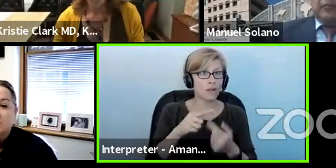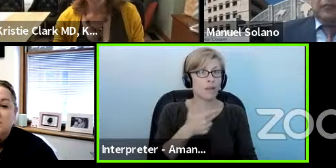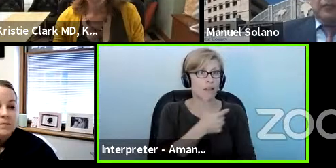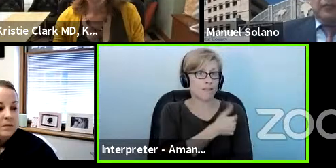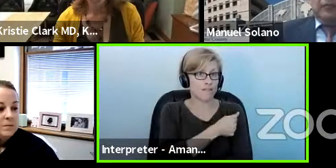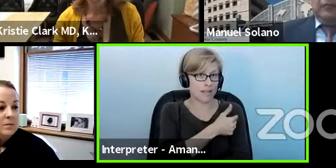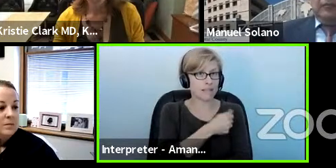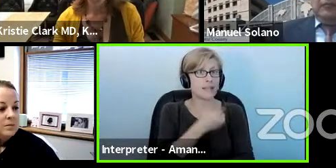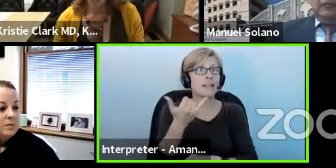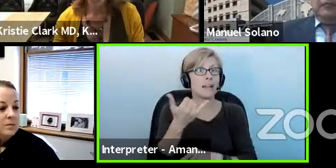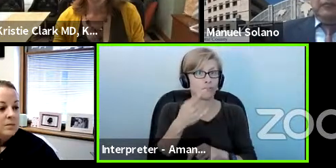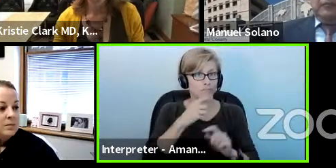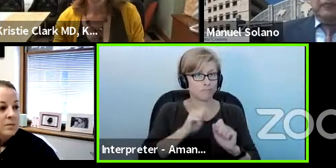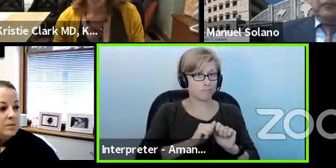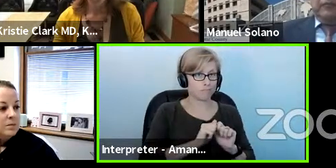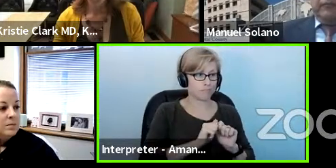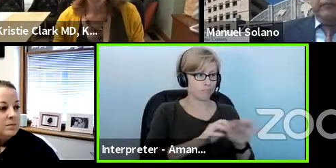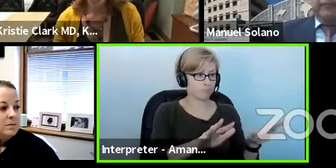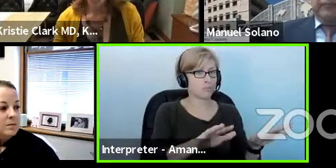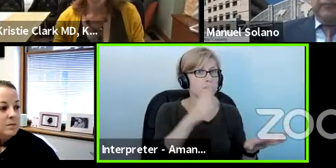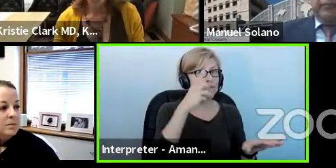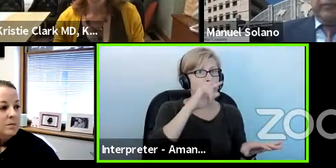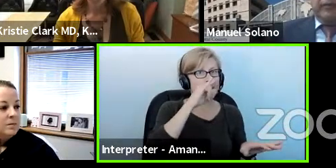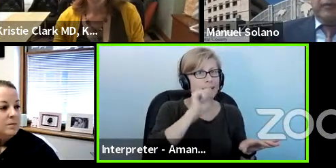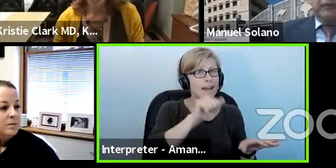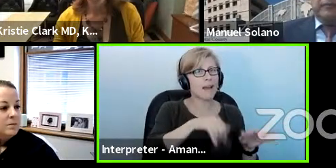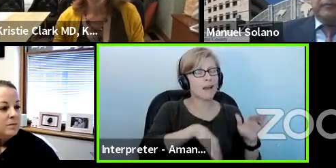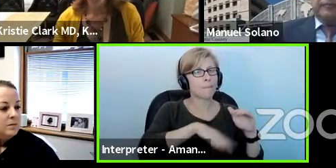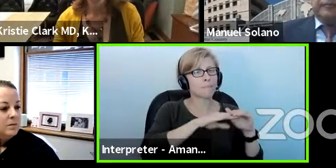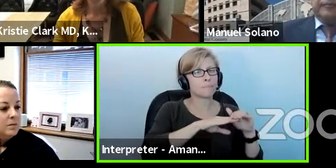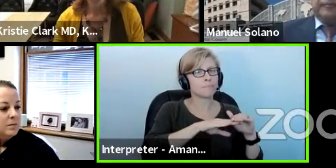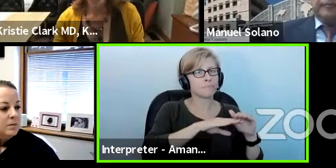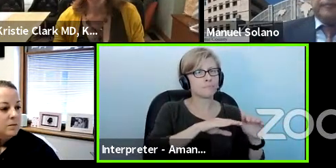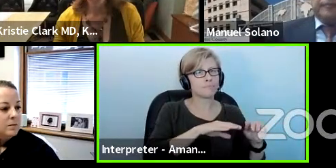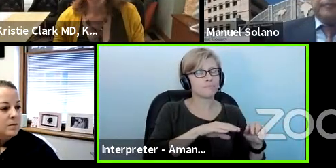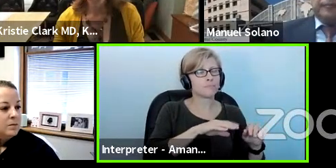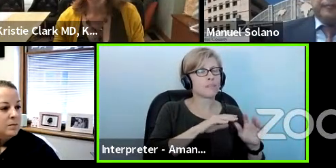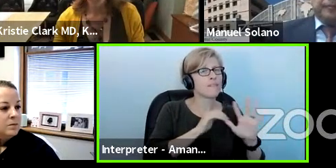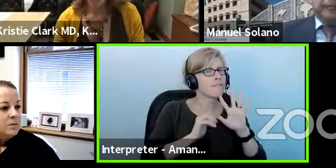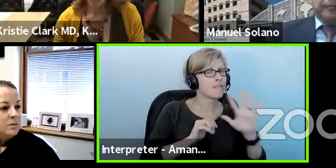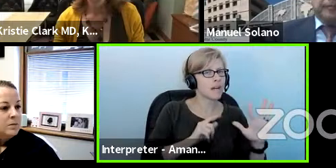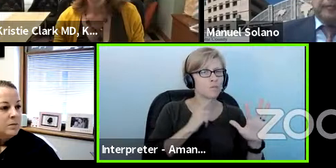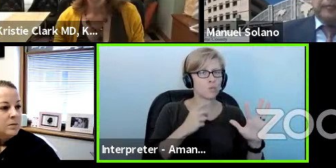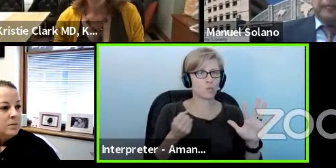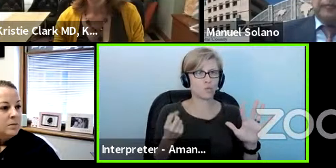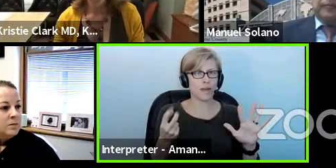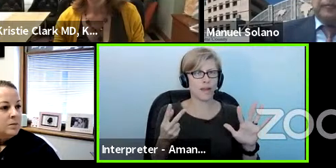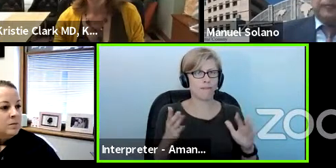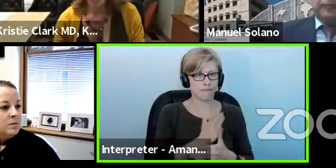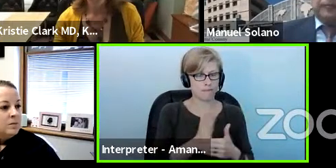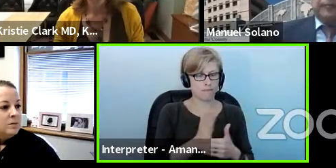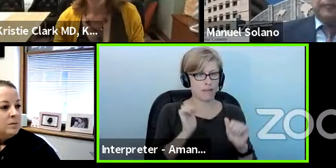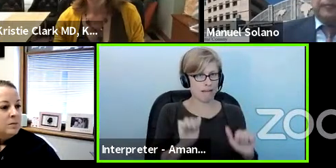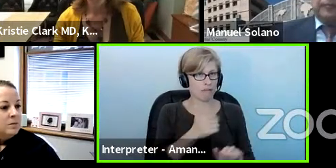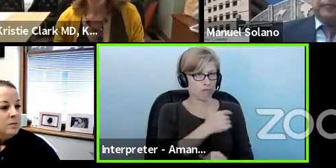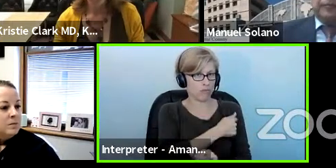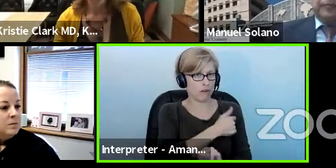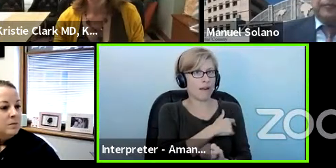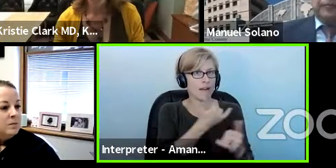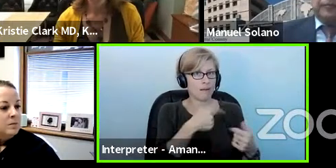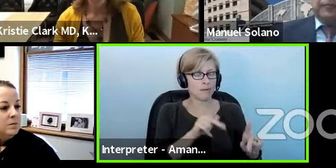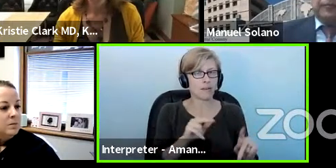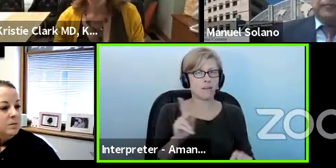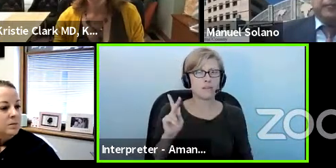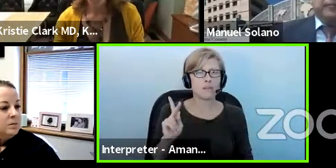roll out for kids ages 5 to 12. And so, Kimber, I see you